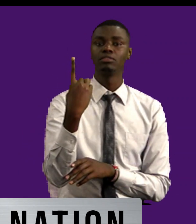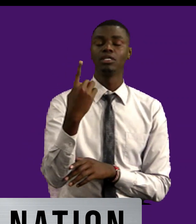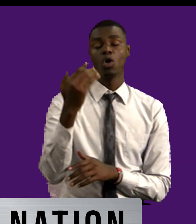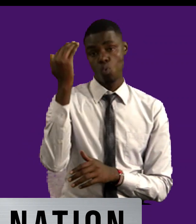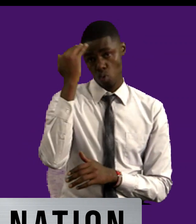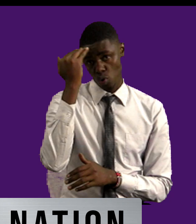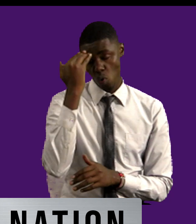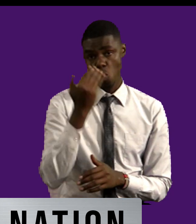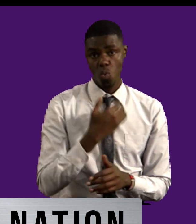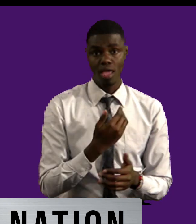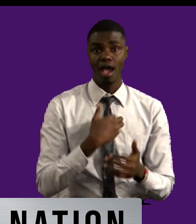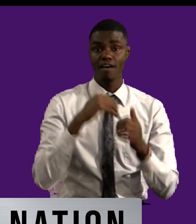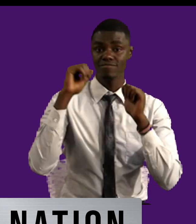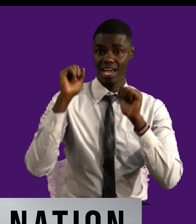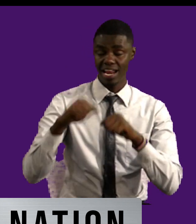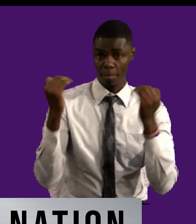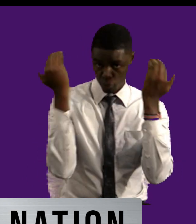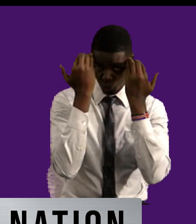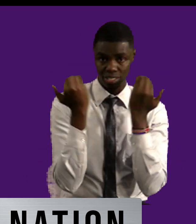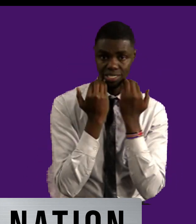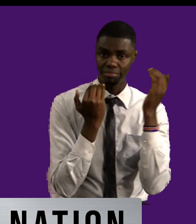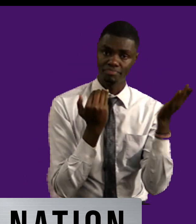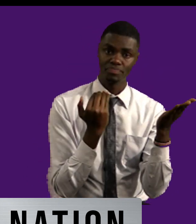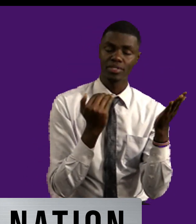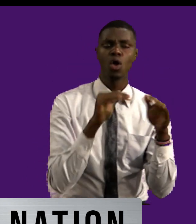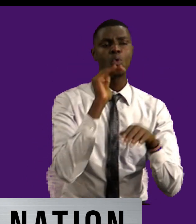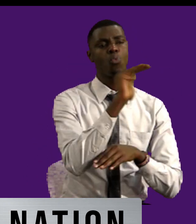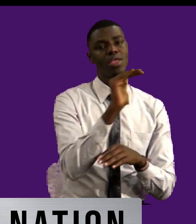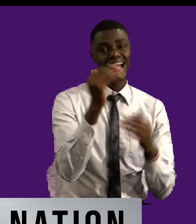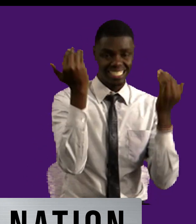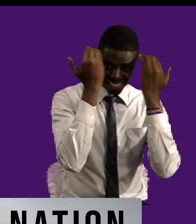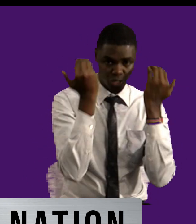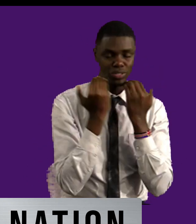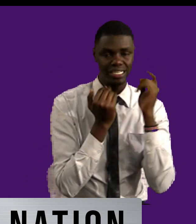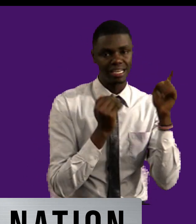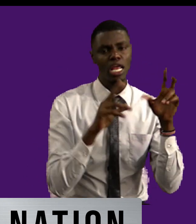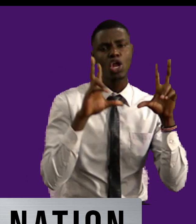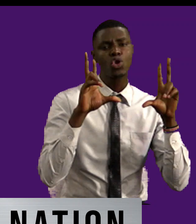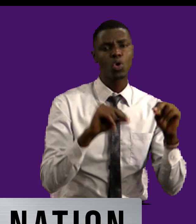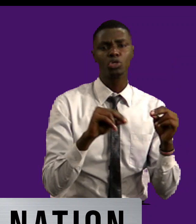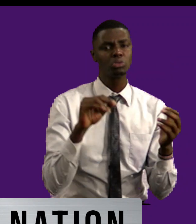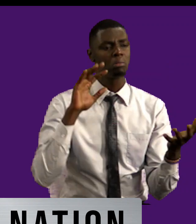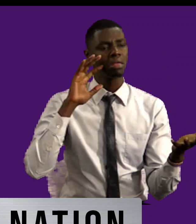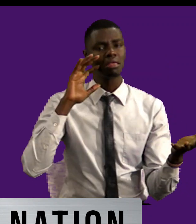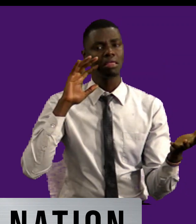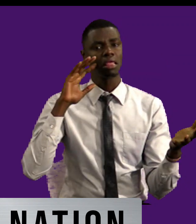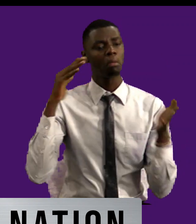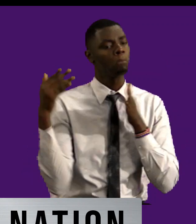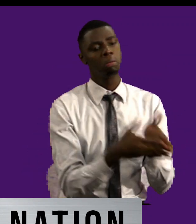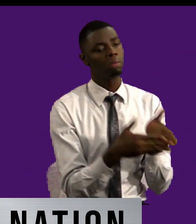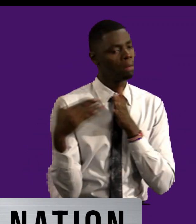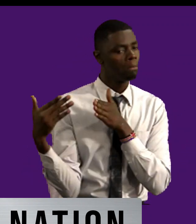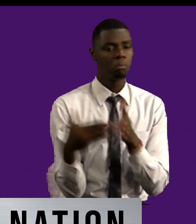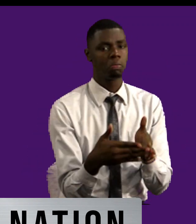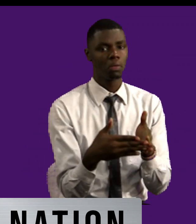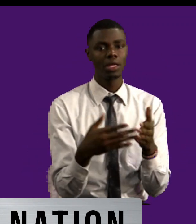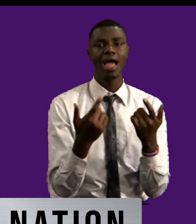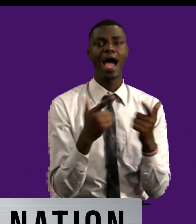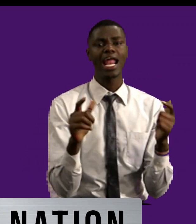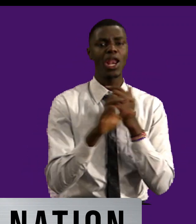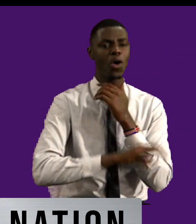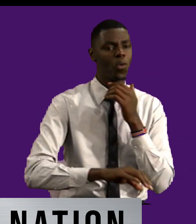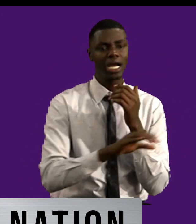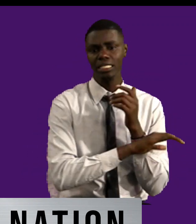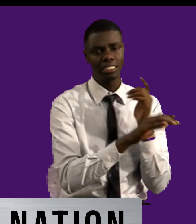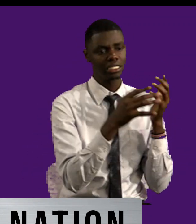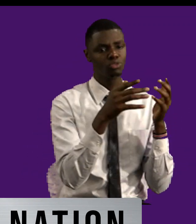We know we have an able judiciary. We call upon the judiciary not to be compromised, not to let this country